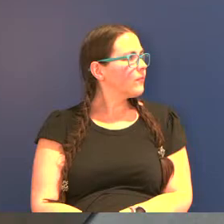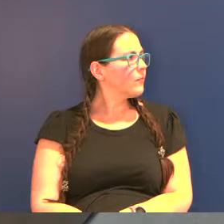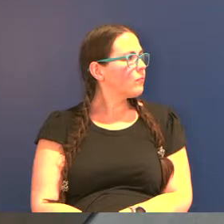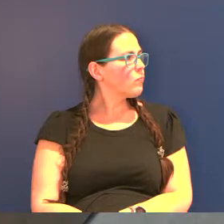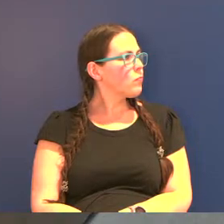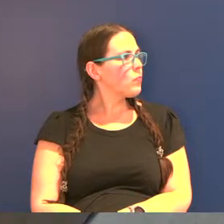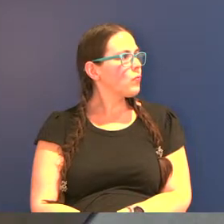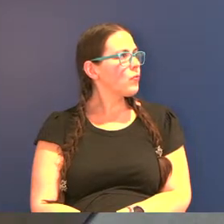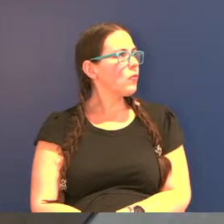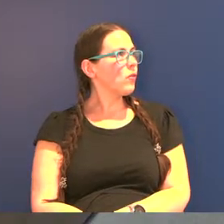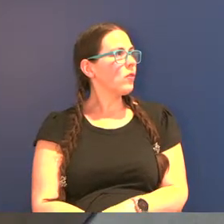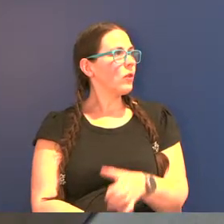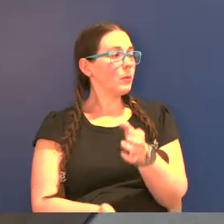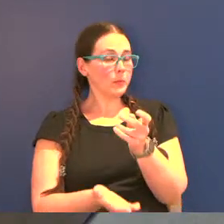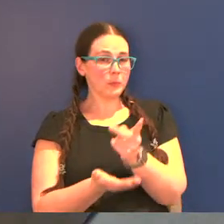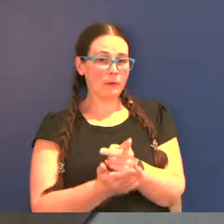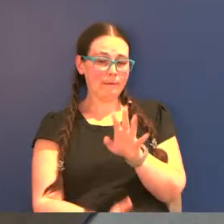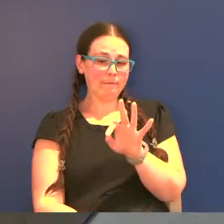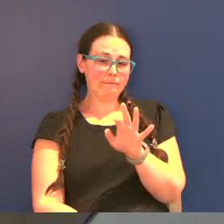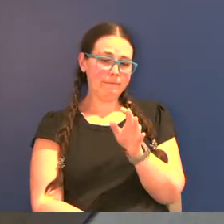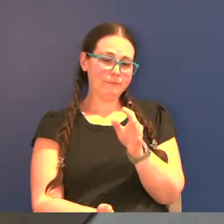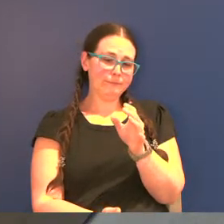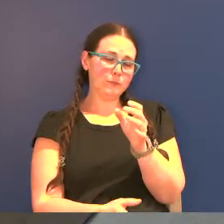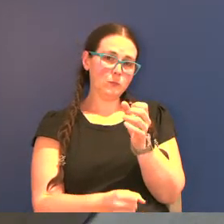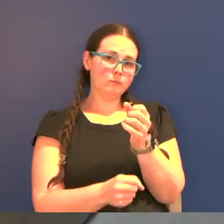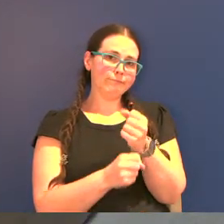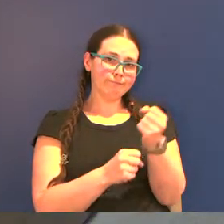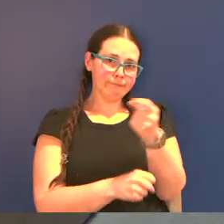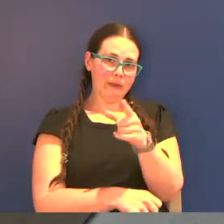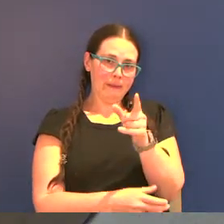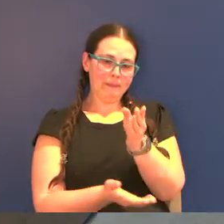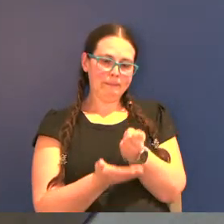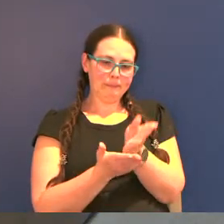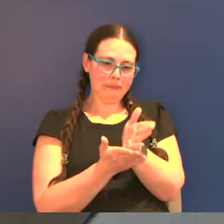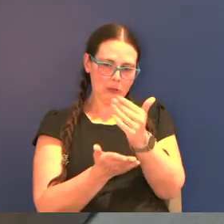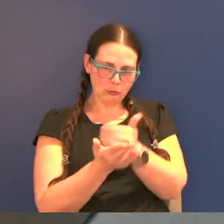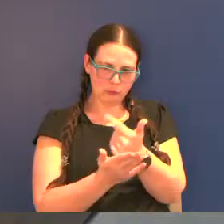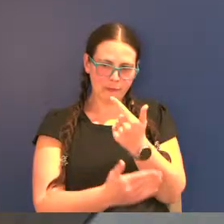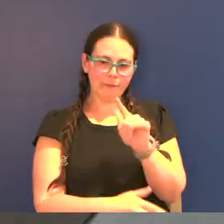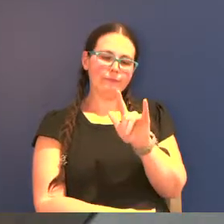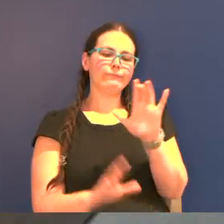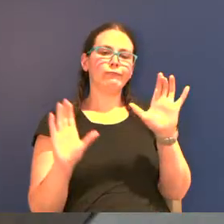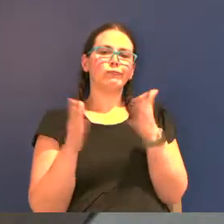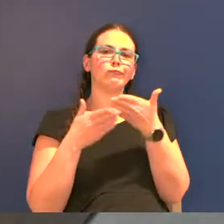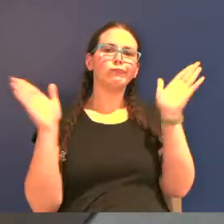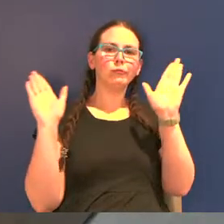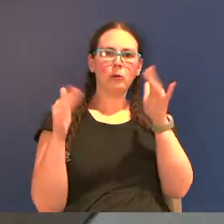Approve the fiscal year 2026 general purpose budget at the major category level for